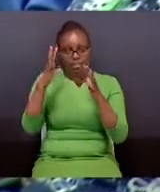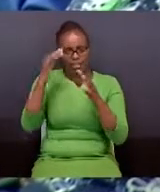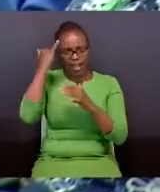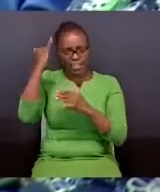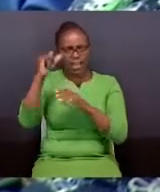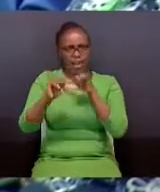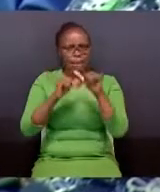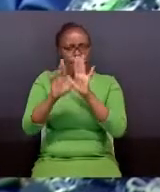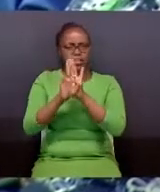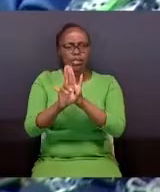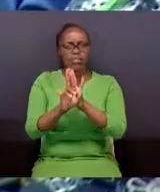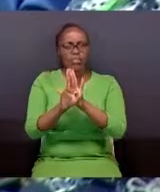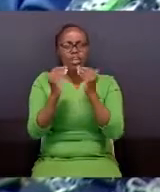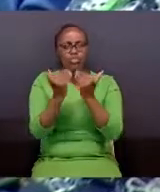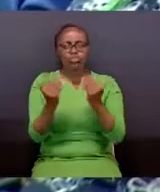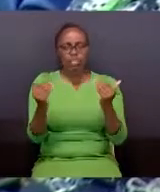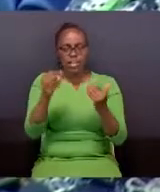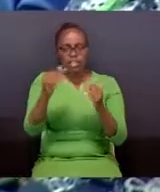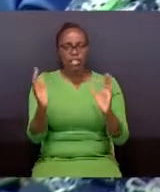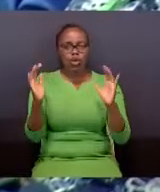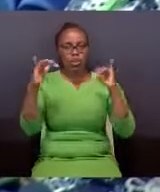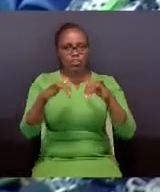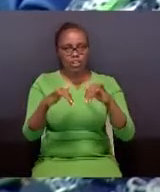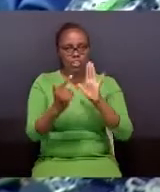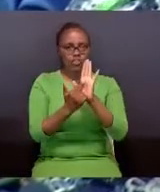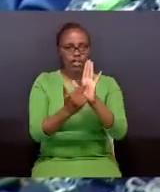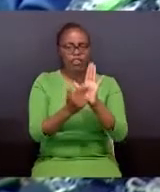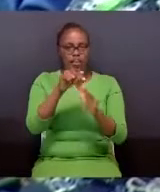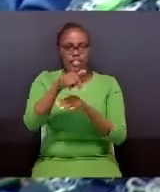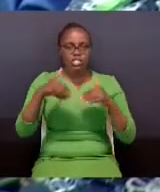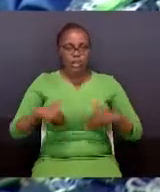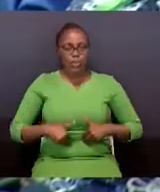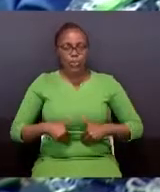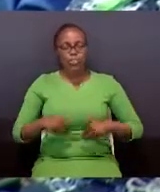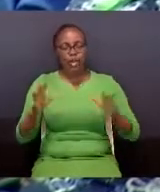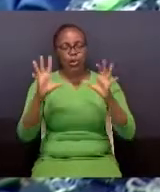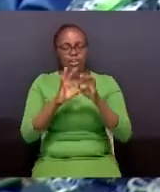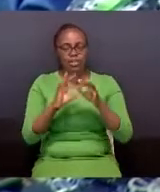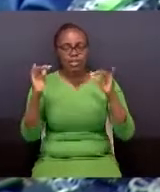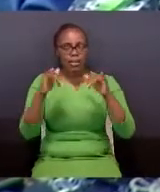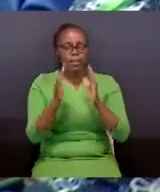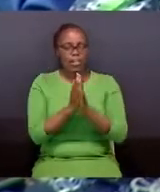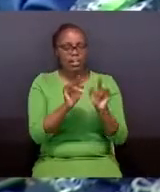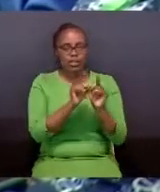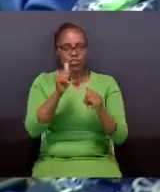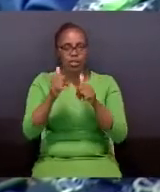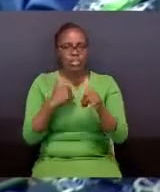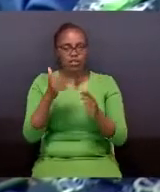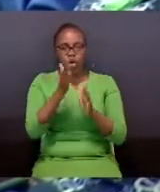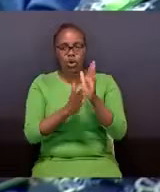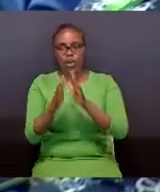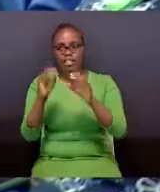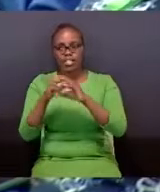representation of youths and children in such conferences, like this Youth Connect Climate Summit, and even the ones that are organized in